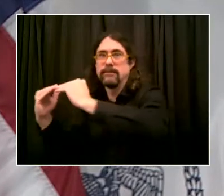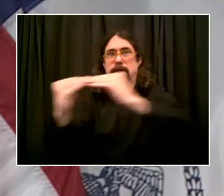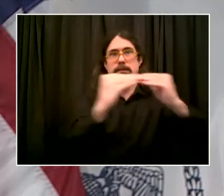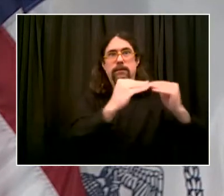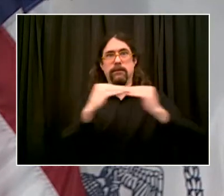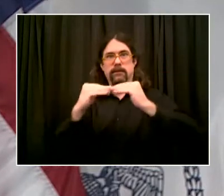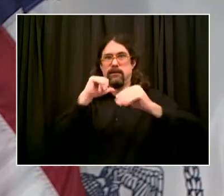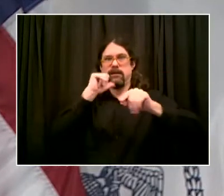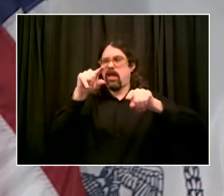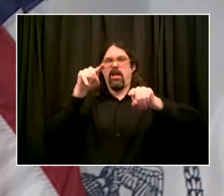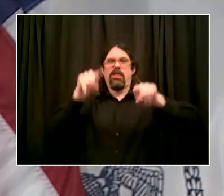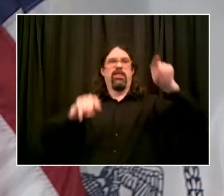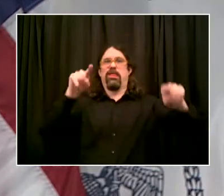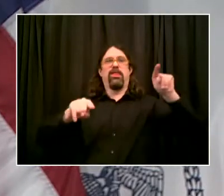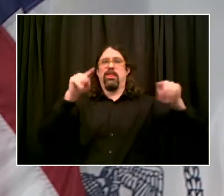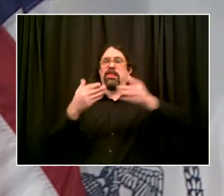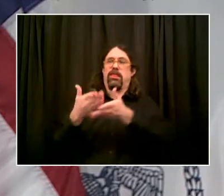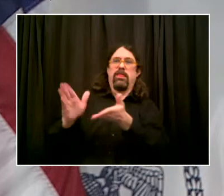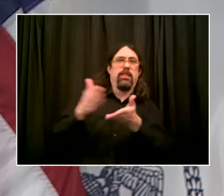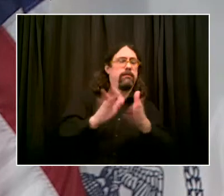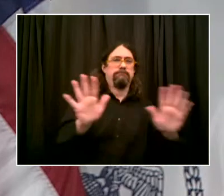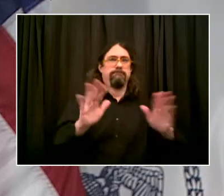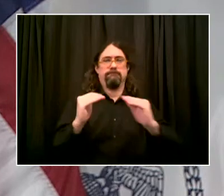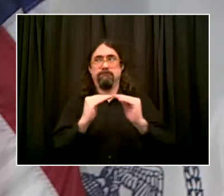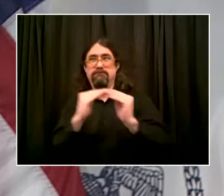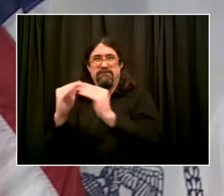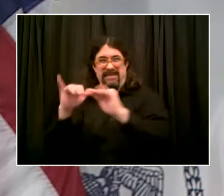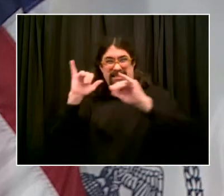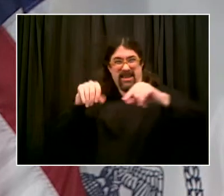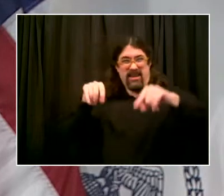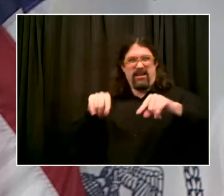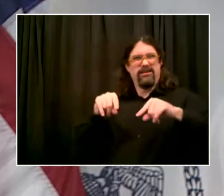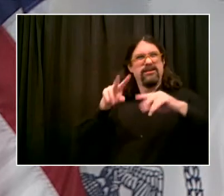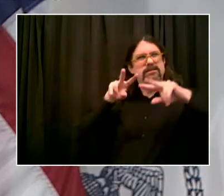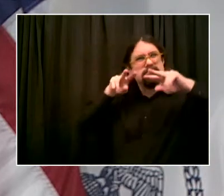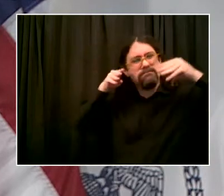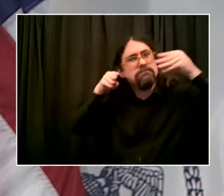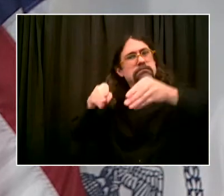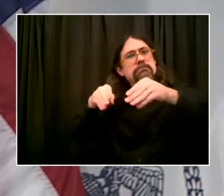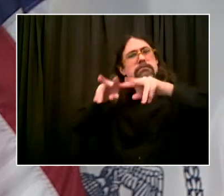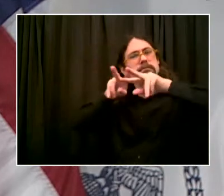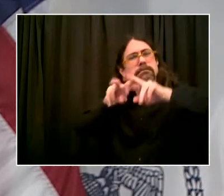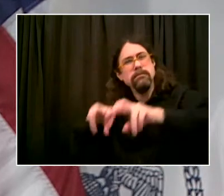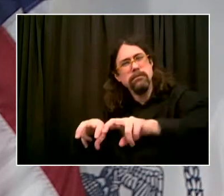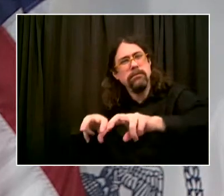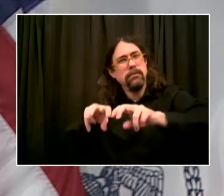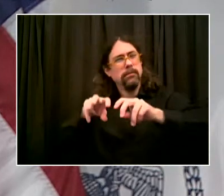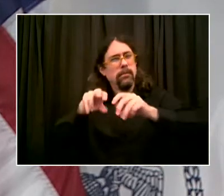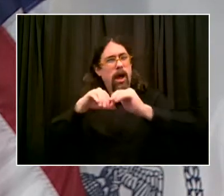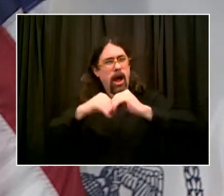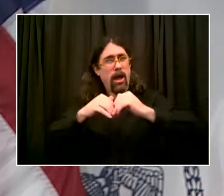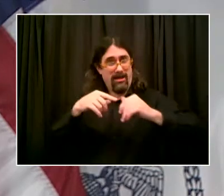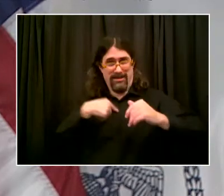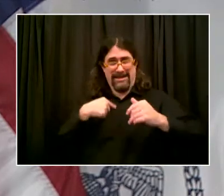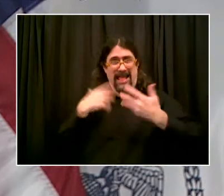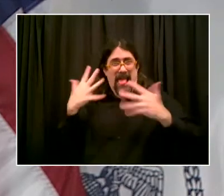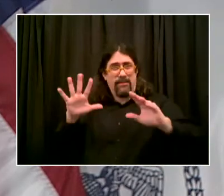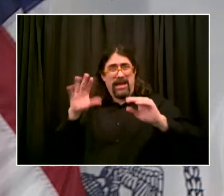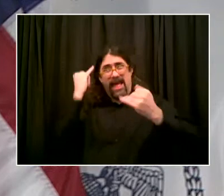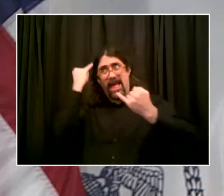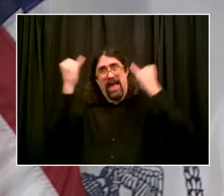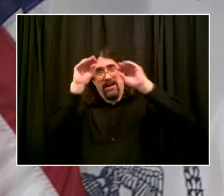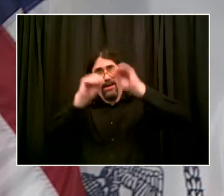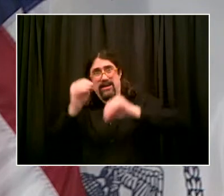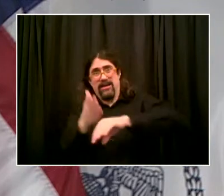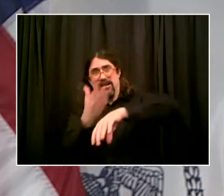because that's where the deaths were so much, unfortunately, tragically, in the spring. Vulnerable because of a history of lack of health